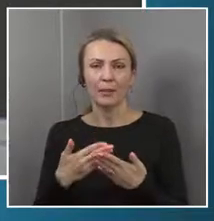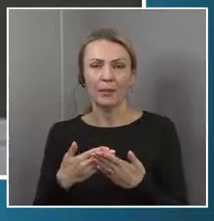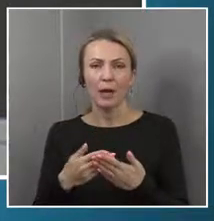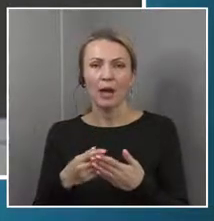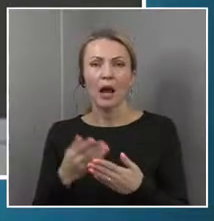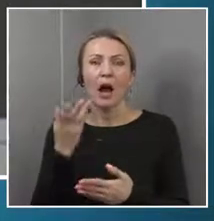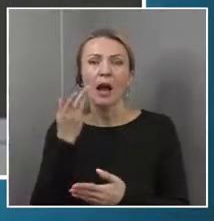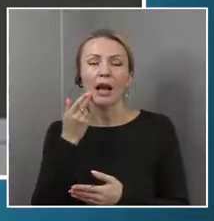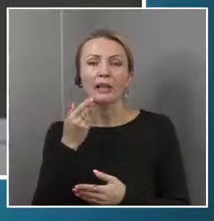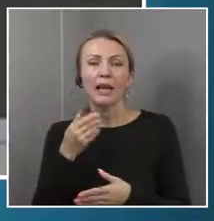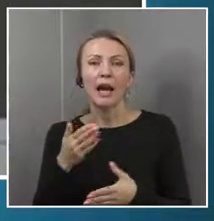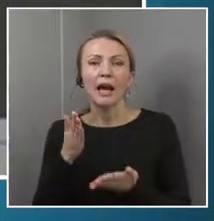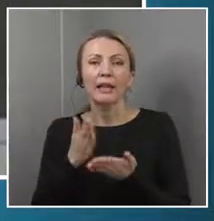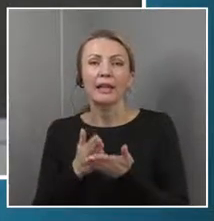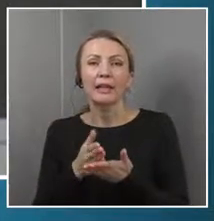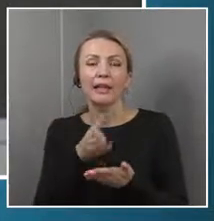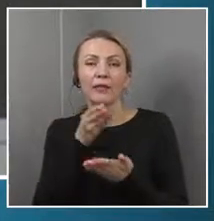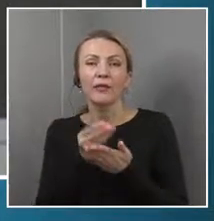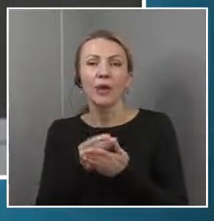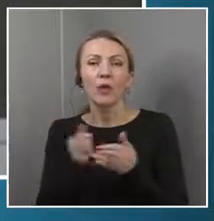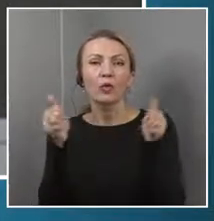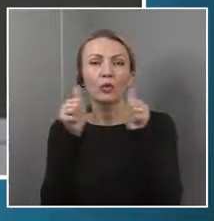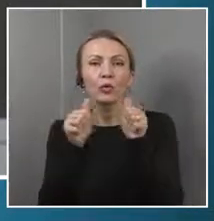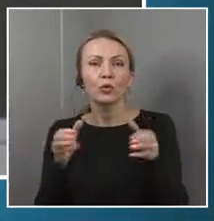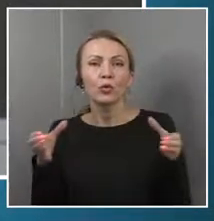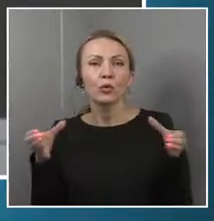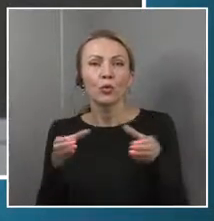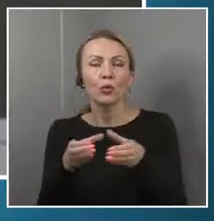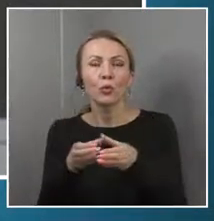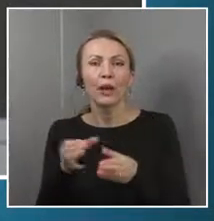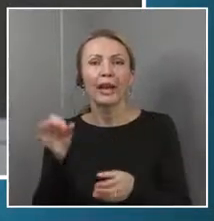by the way, and coins are used to disprove the